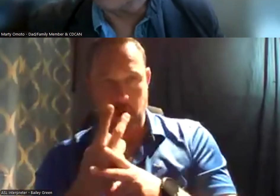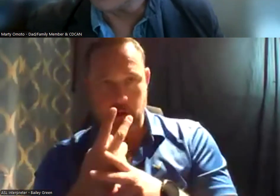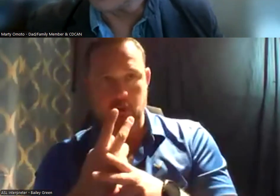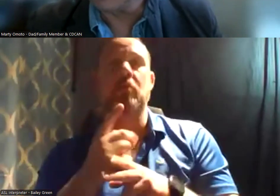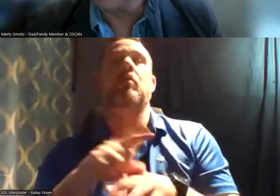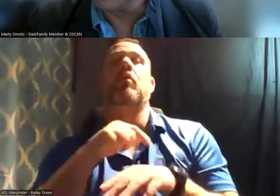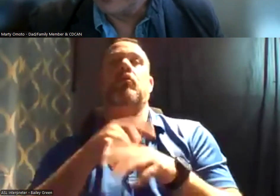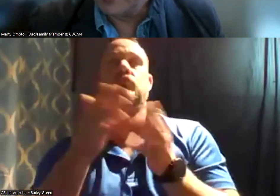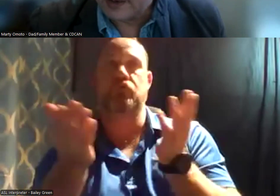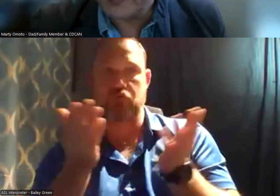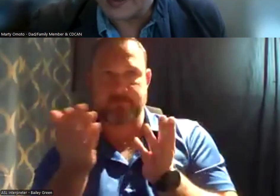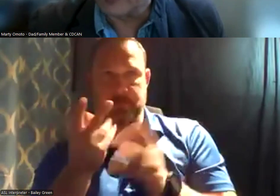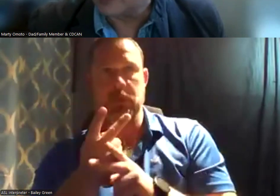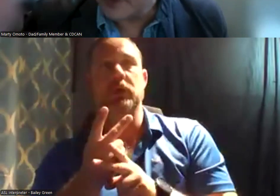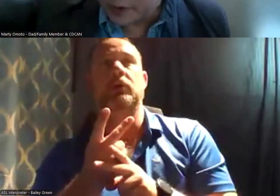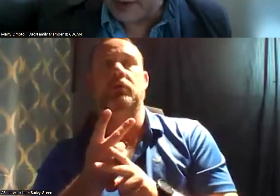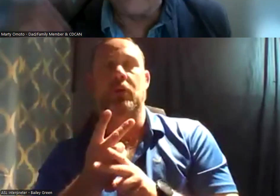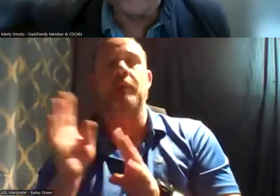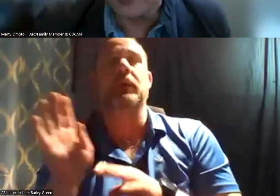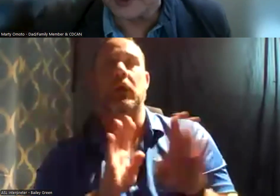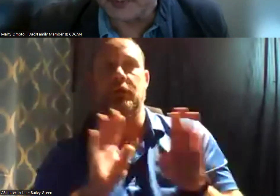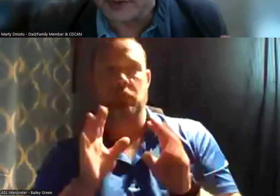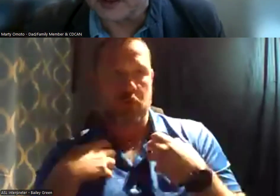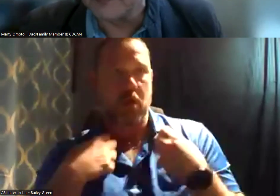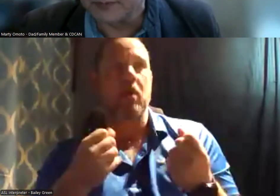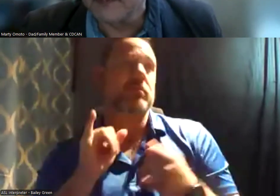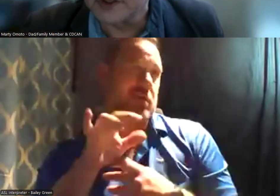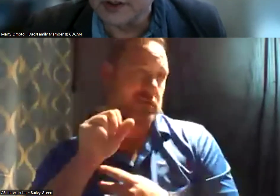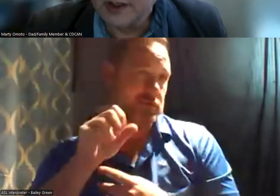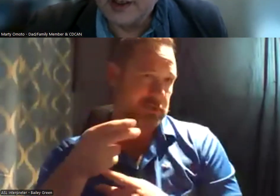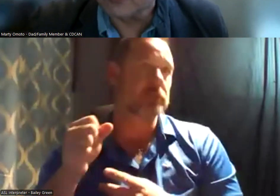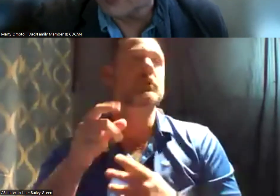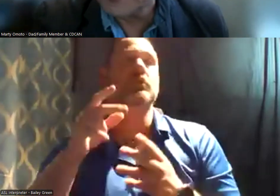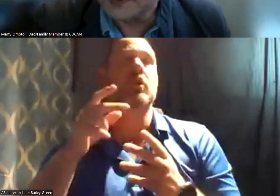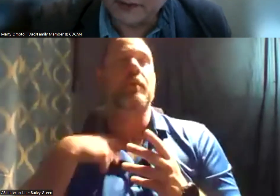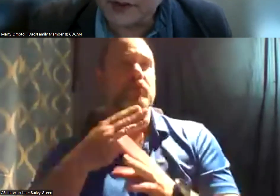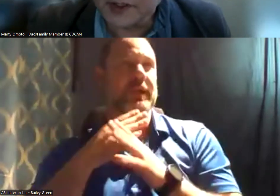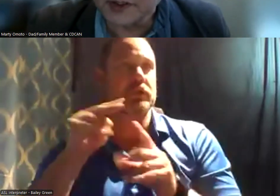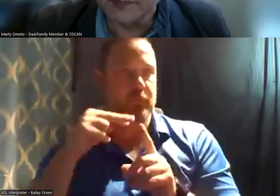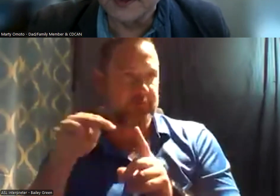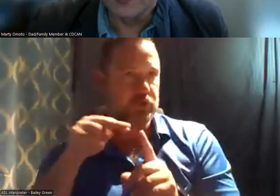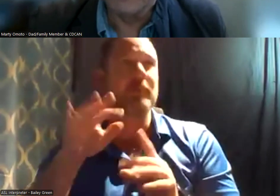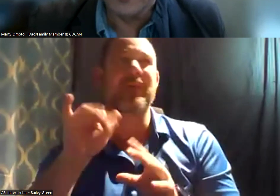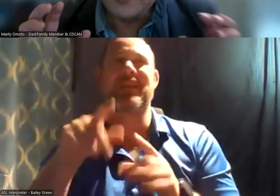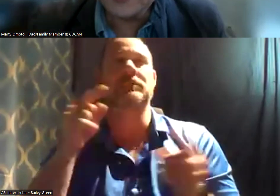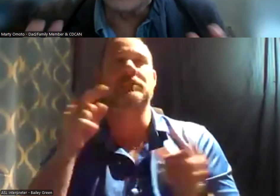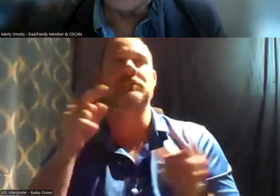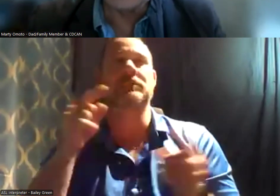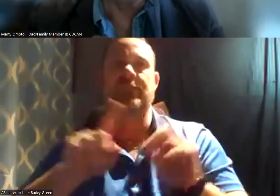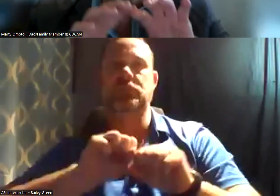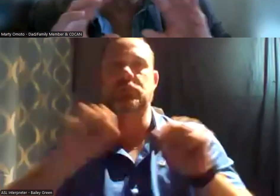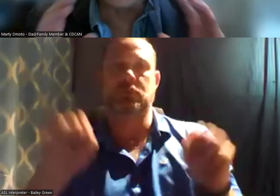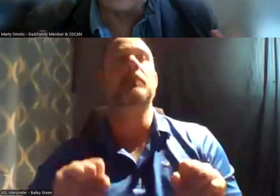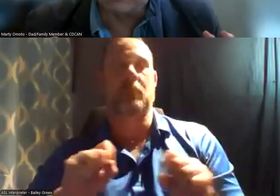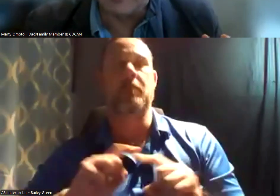long-term services care and behavioral health. He used to have IHSS protective supervision. It crosses different systems, but it needs to look